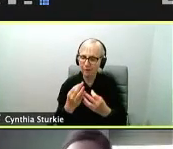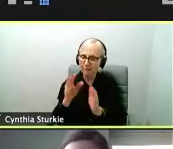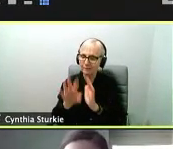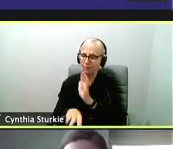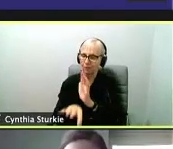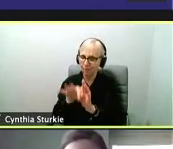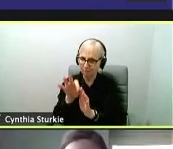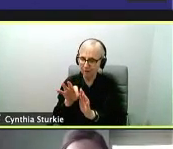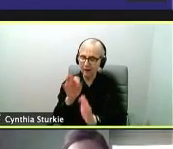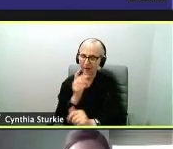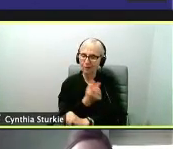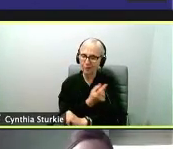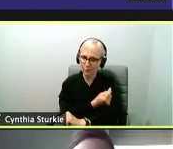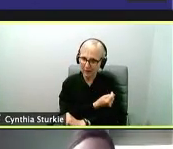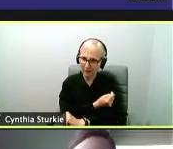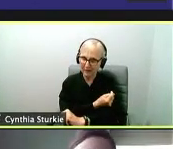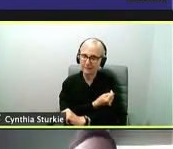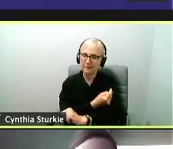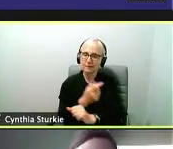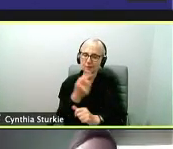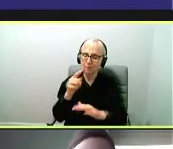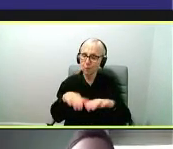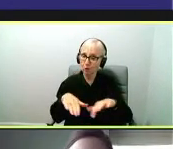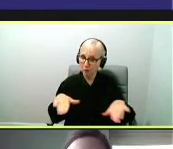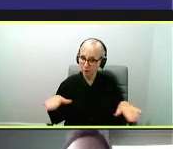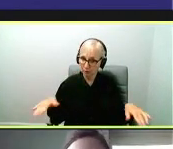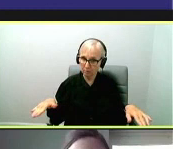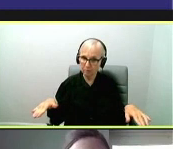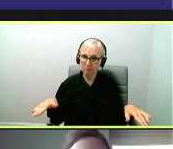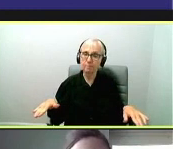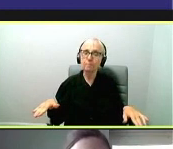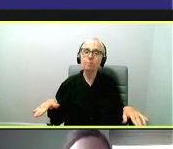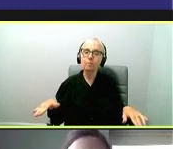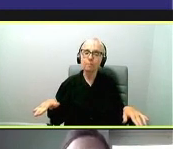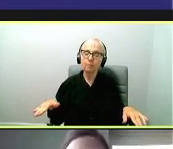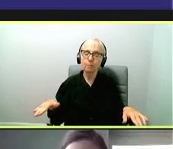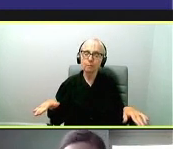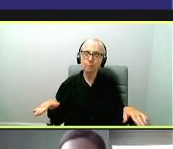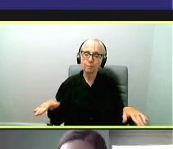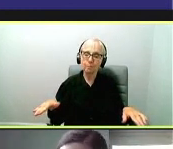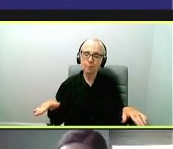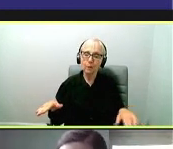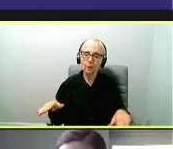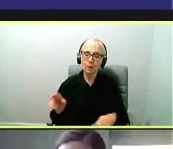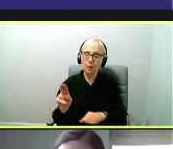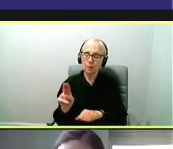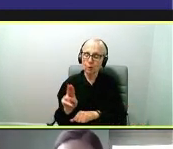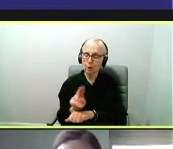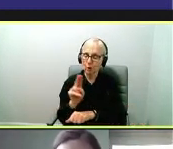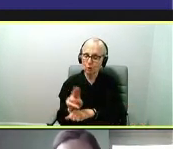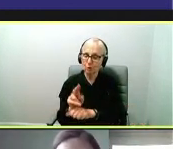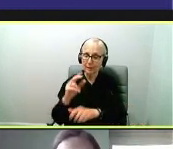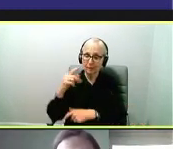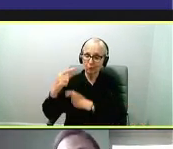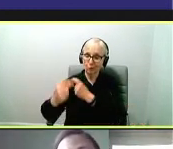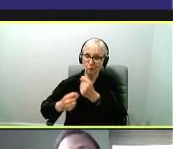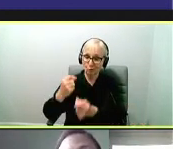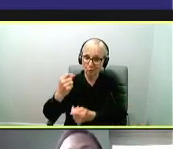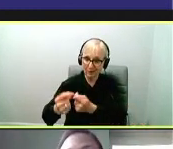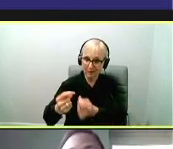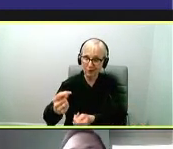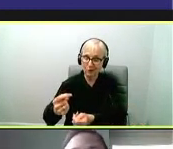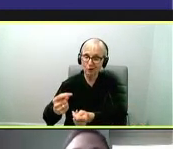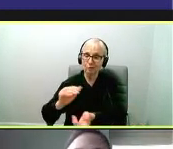young children across the state. We're really kind of leveraging our traditional partners in terms of pediatricians and